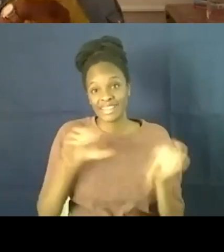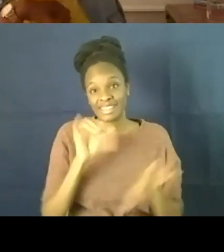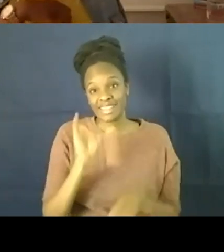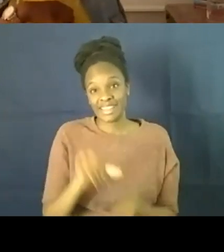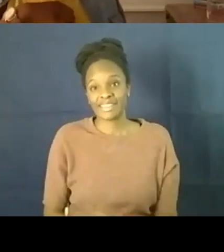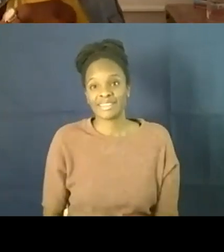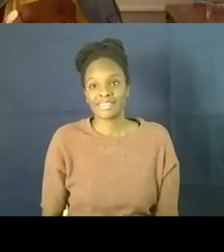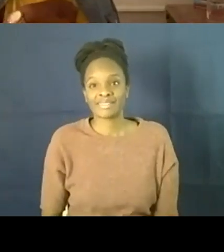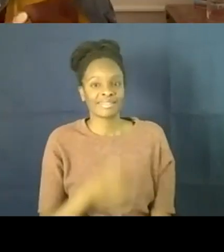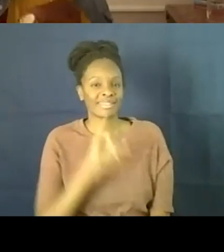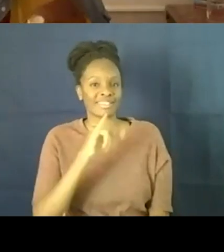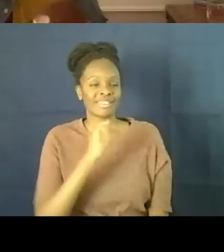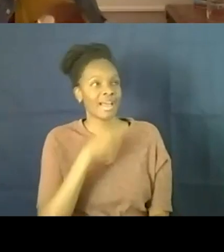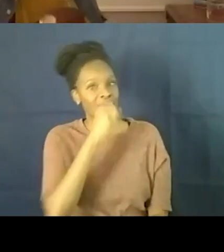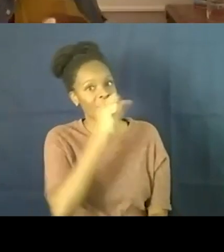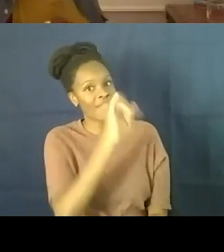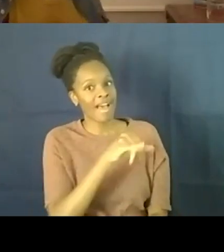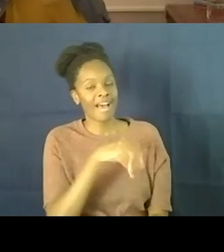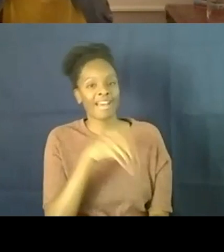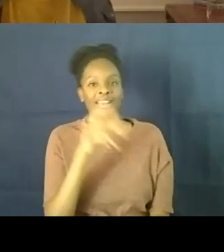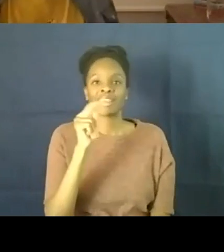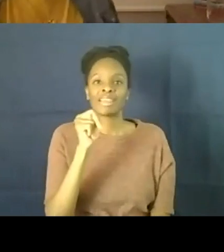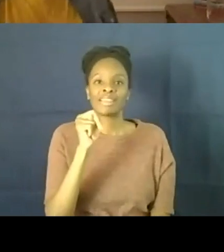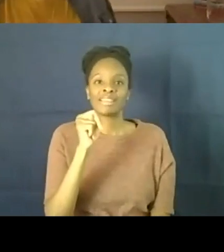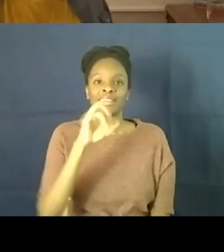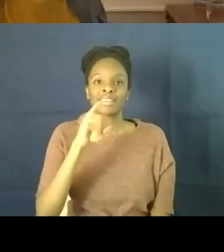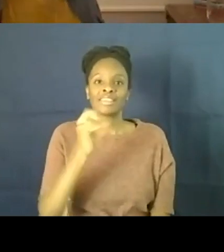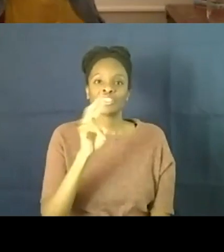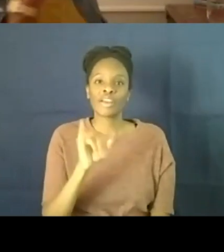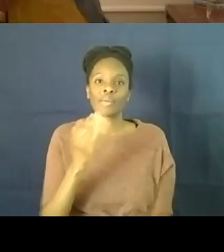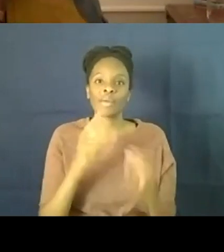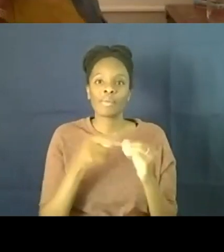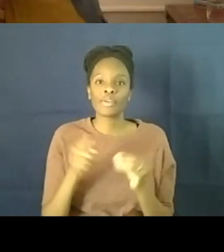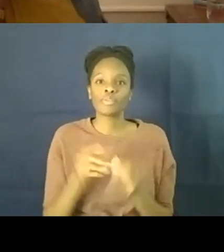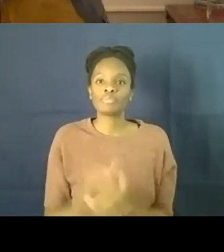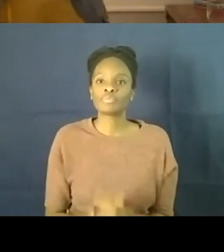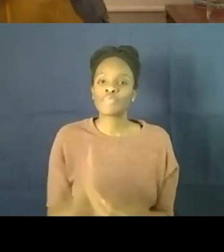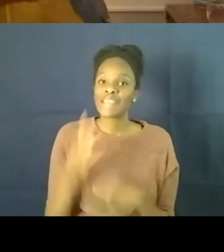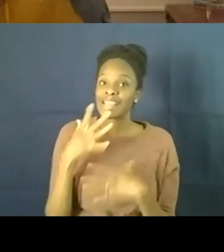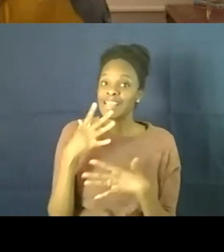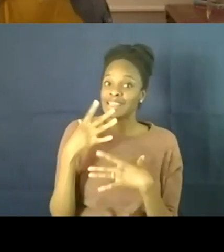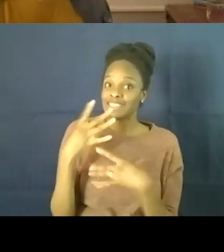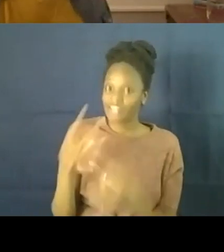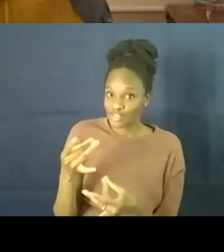love that. And Jerry, what about you? Well, it's interesting because